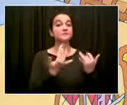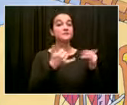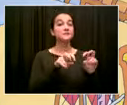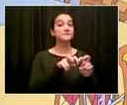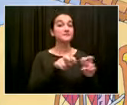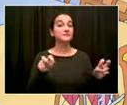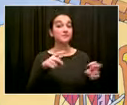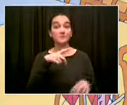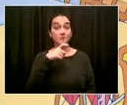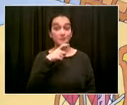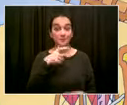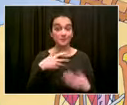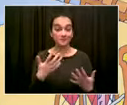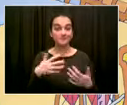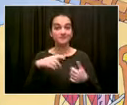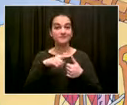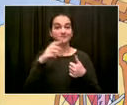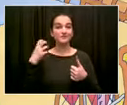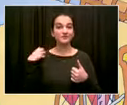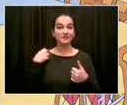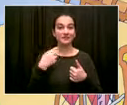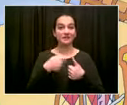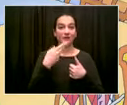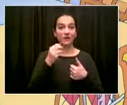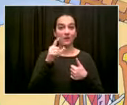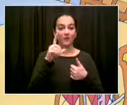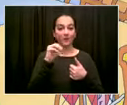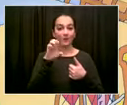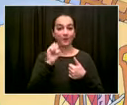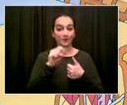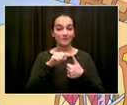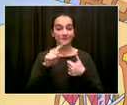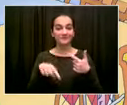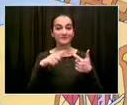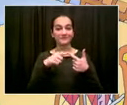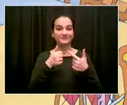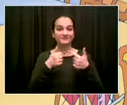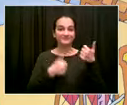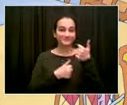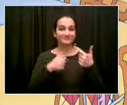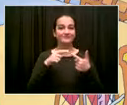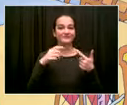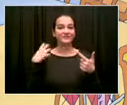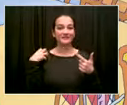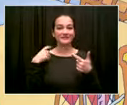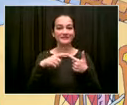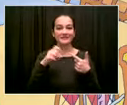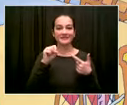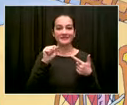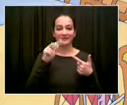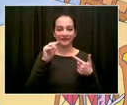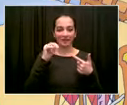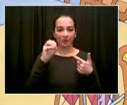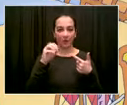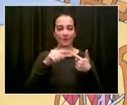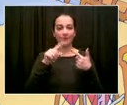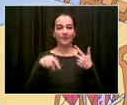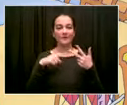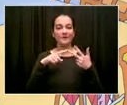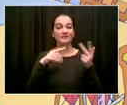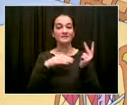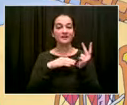Juanita Holmes, Deputy Chief Jason Savino, Dr. Jay Varma, Senior Advisor on Public Health, Dr.